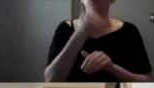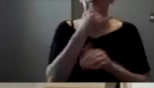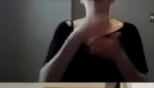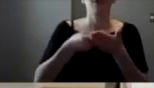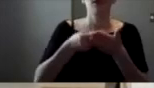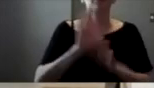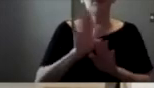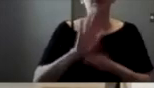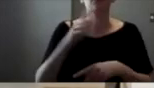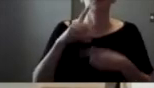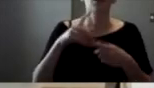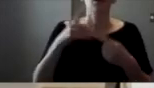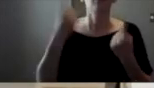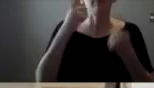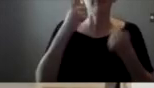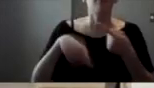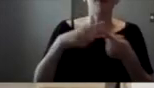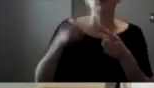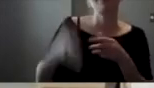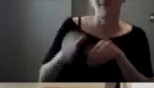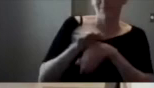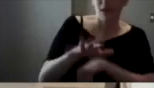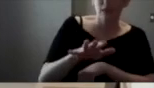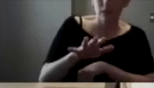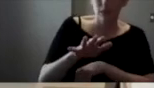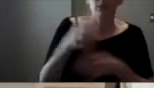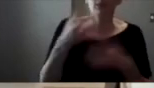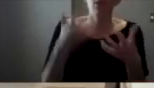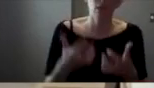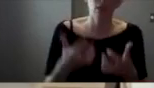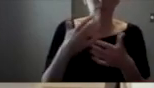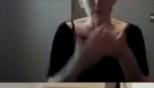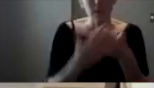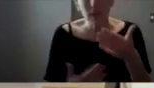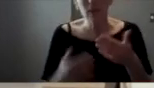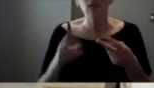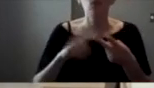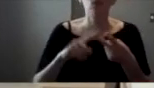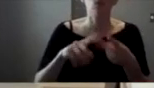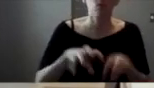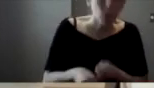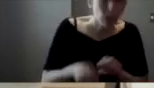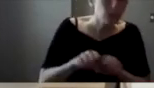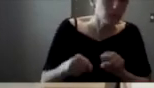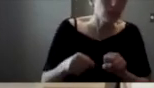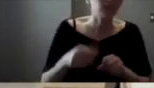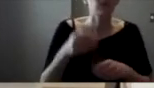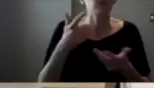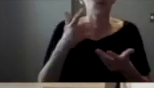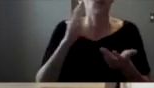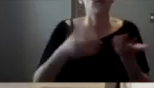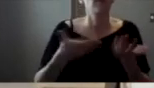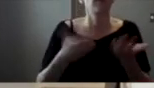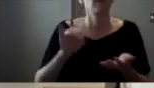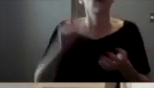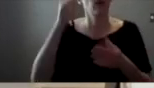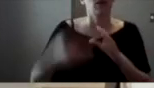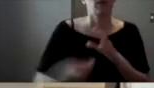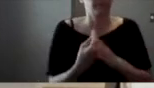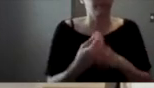a therapeutic tool for women who are bleeding heavily, either from uterine fibroids, those with adenomyosis,